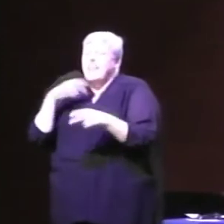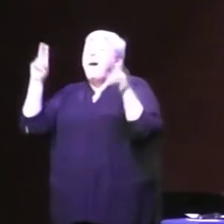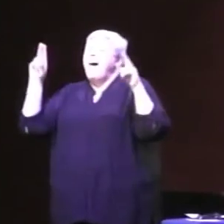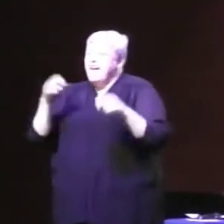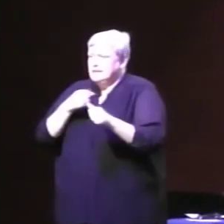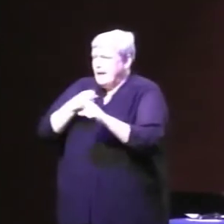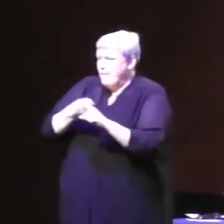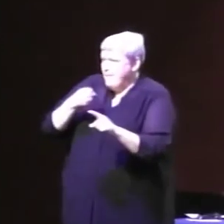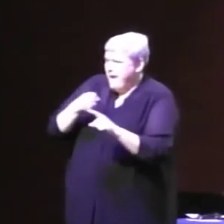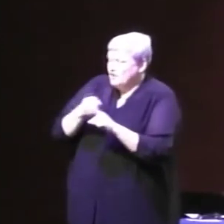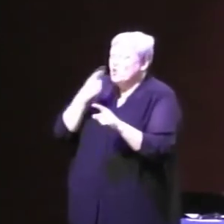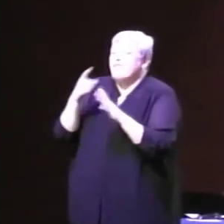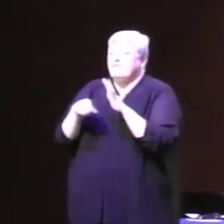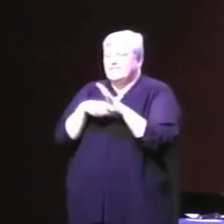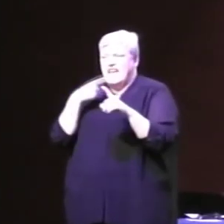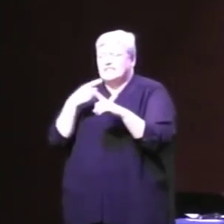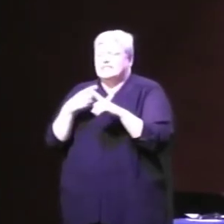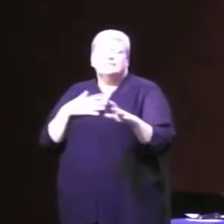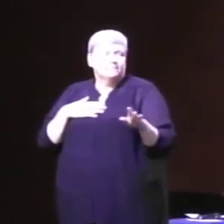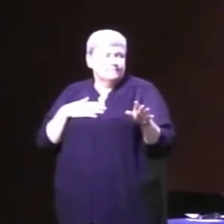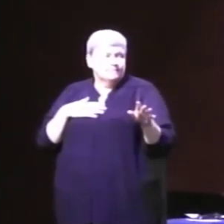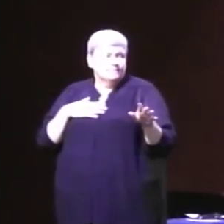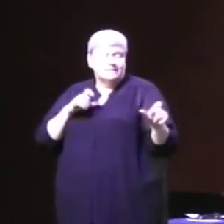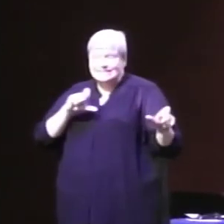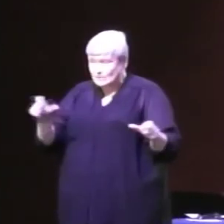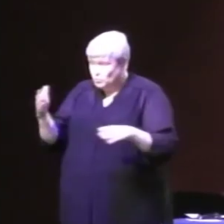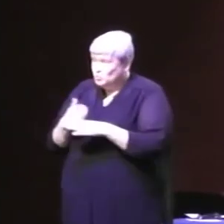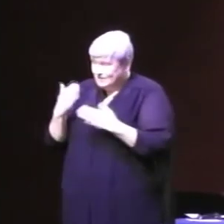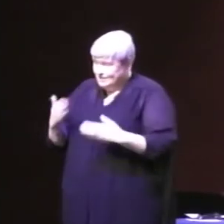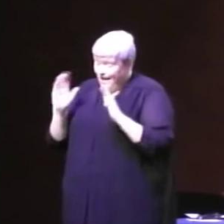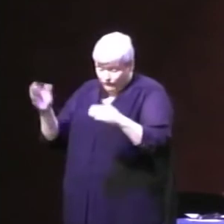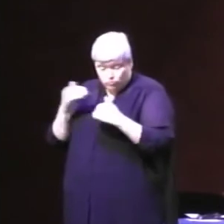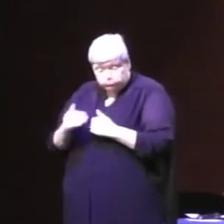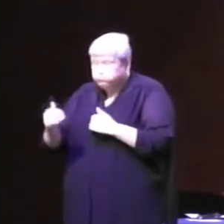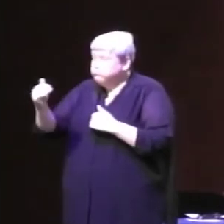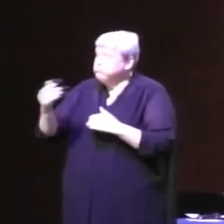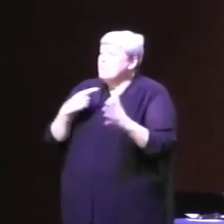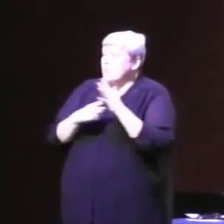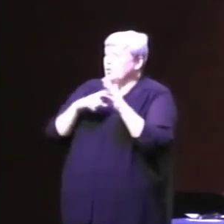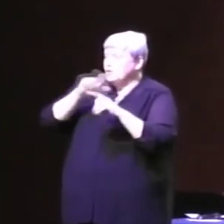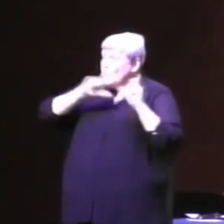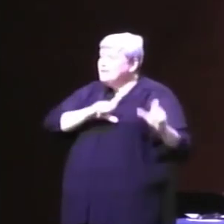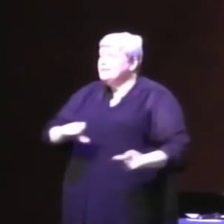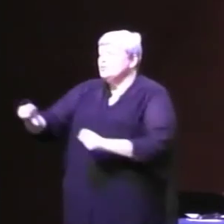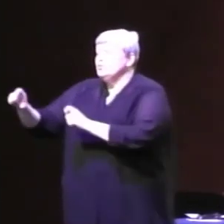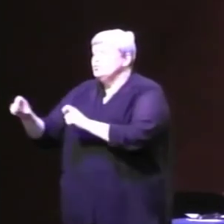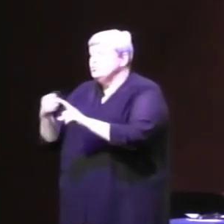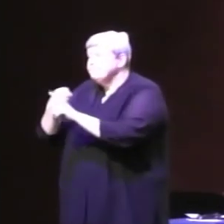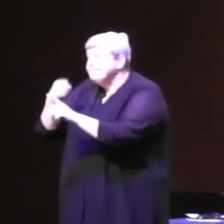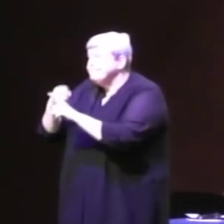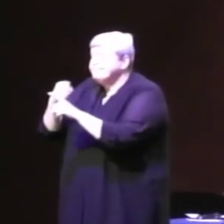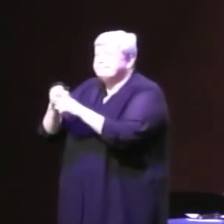attack on DOCAS. There is still work to be done, and it is important that we continue to lobby our MPs and